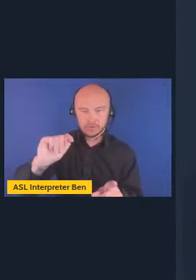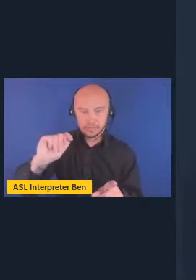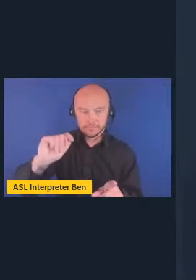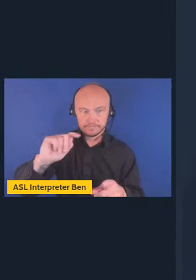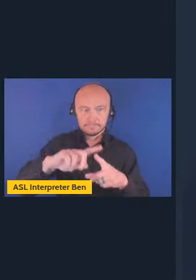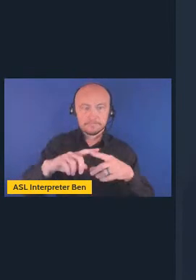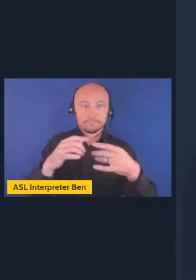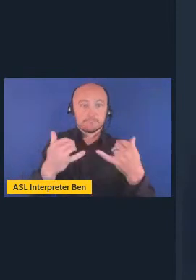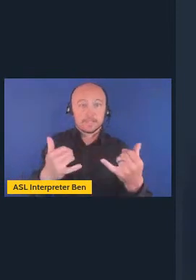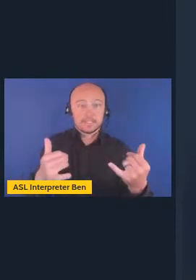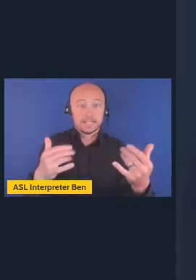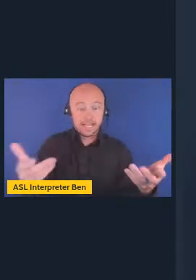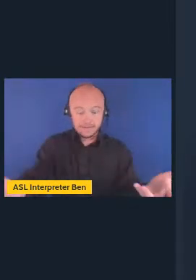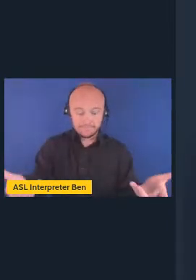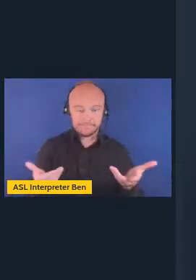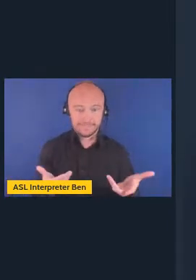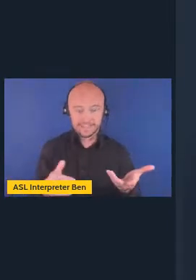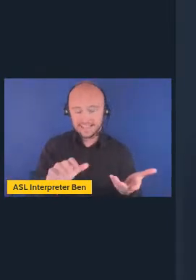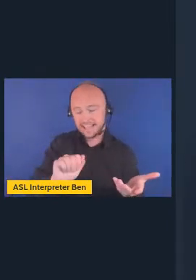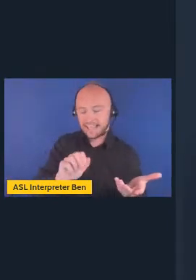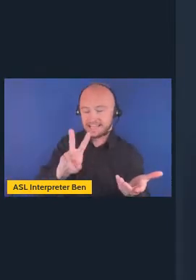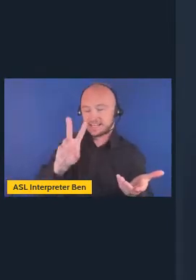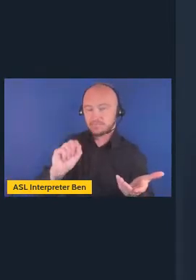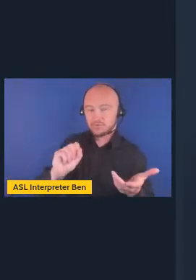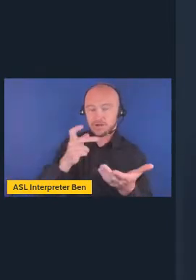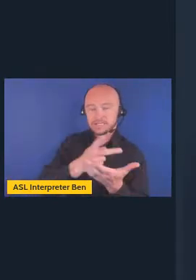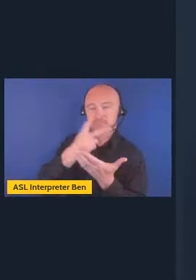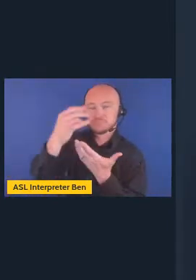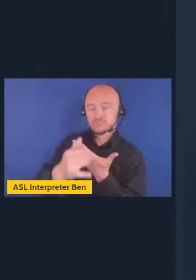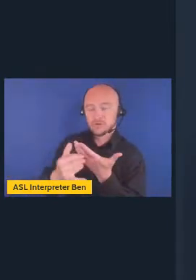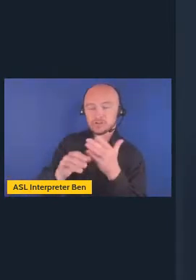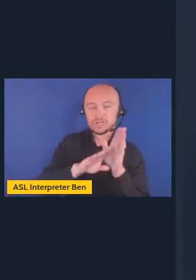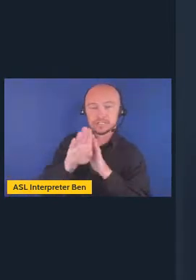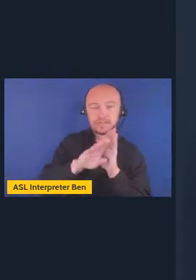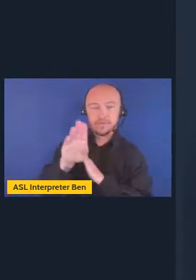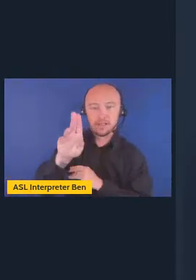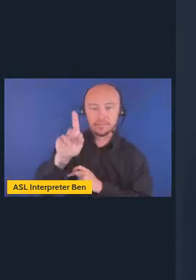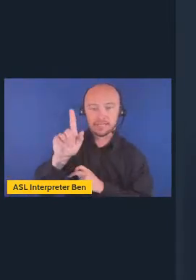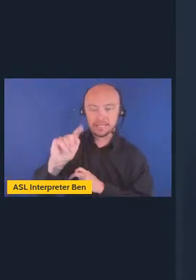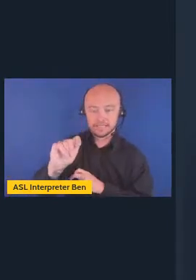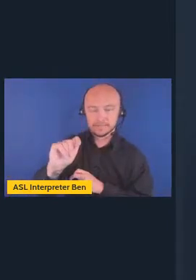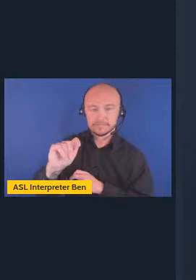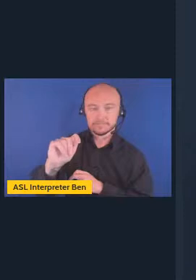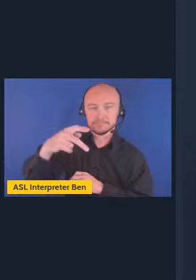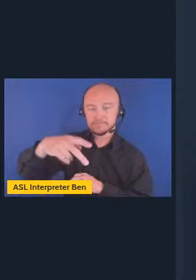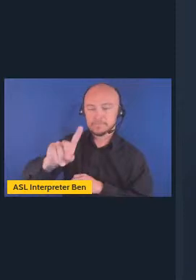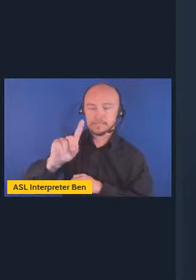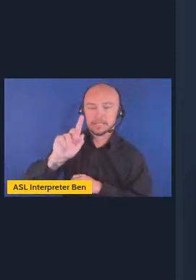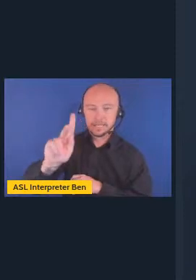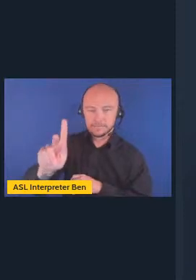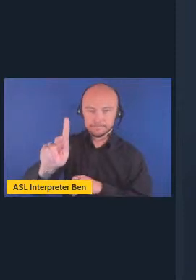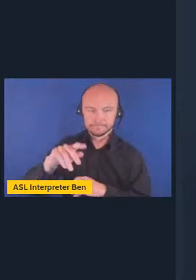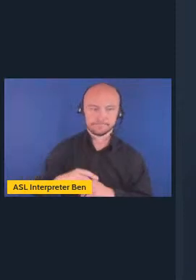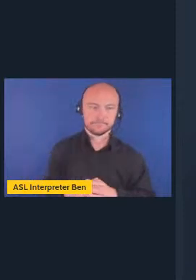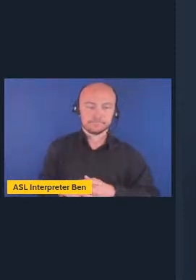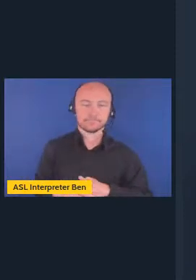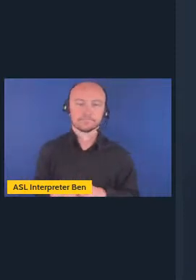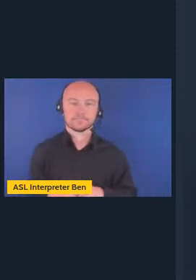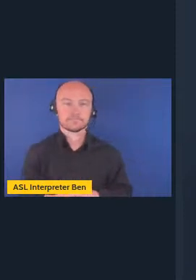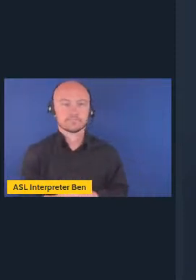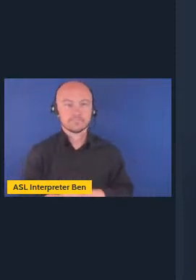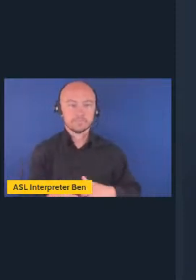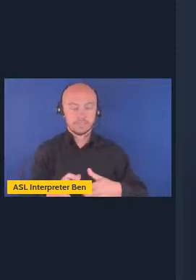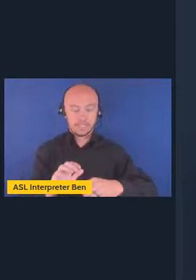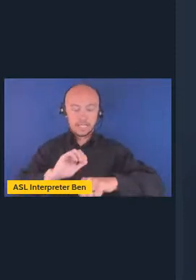I want to introduce you to the AWS Project Development Kit. The AWS PDK is built on top